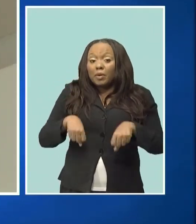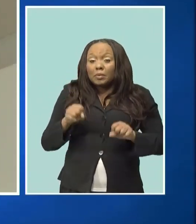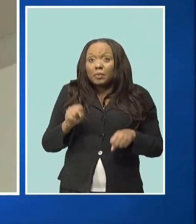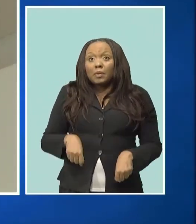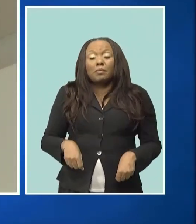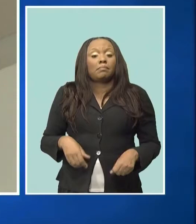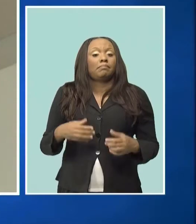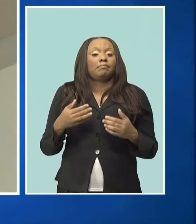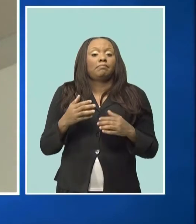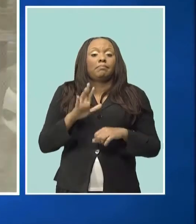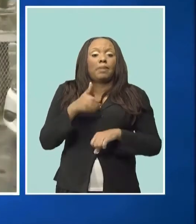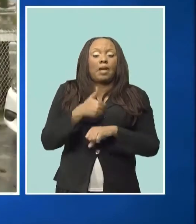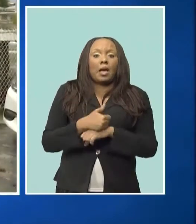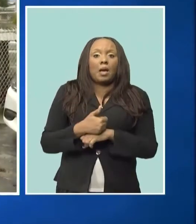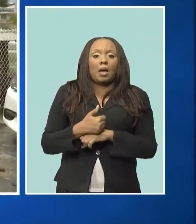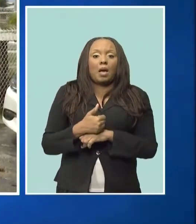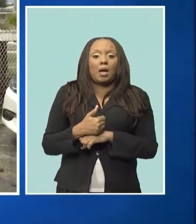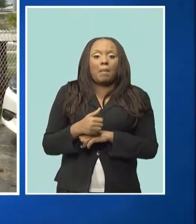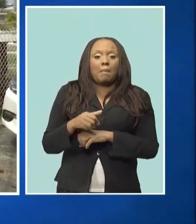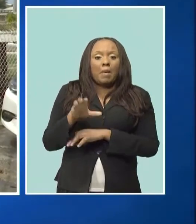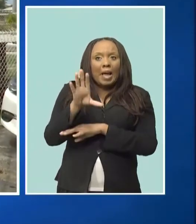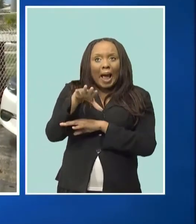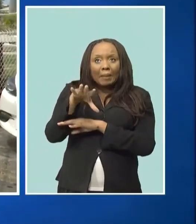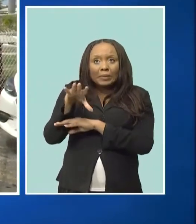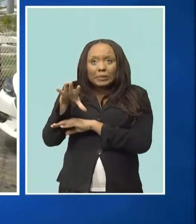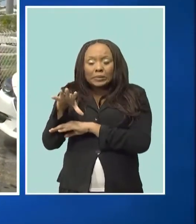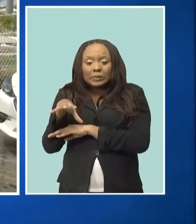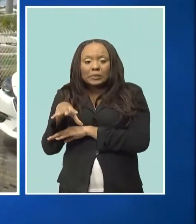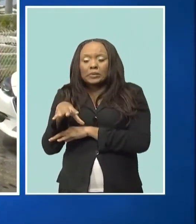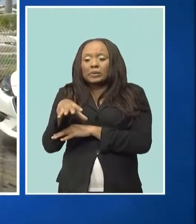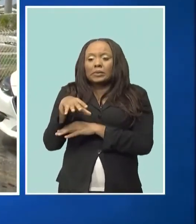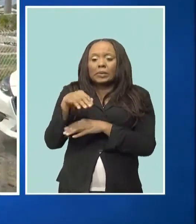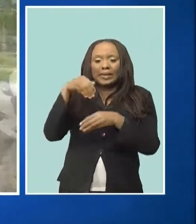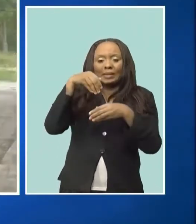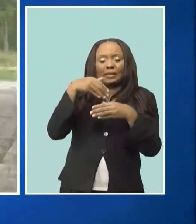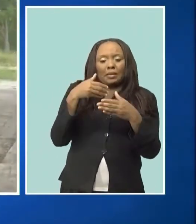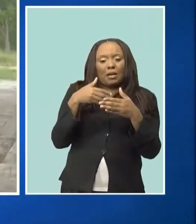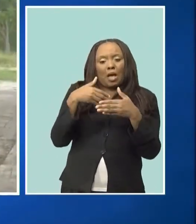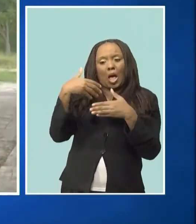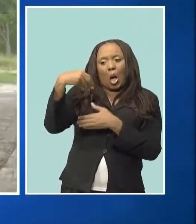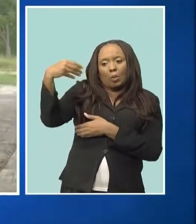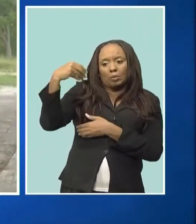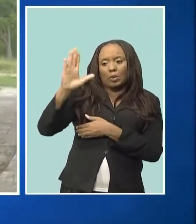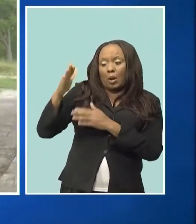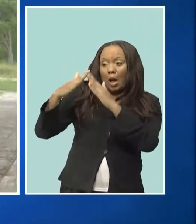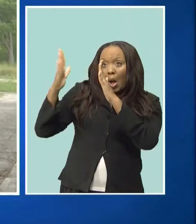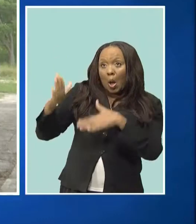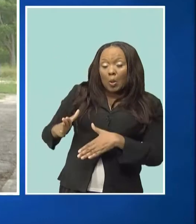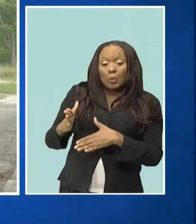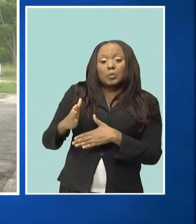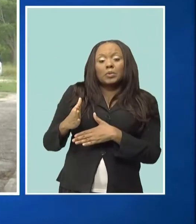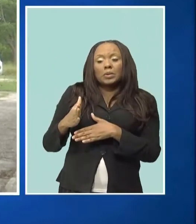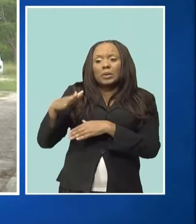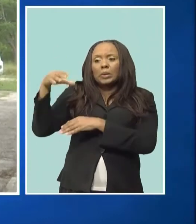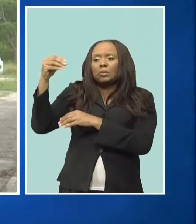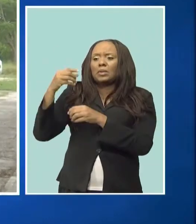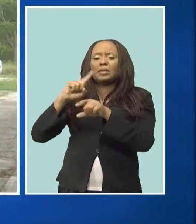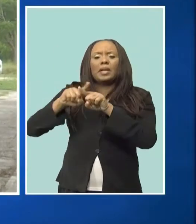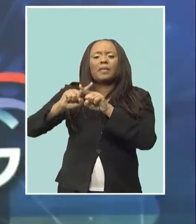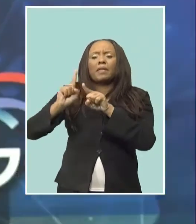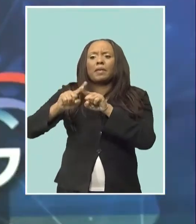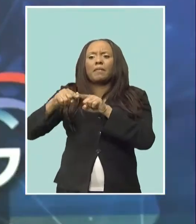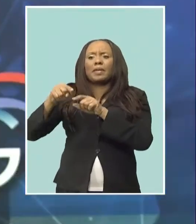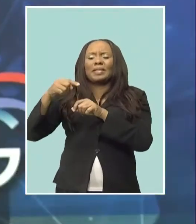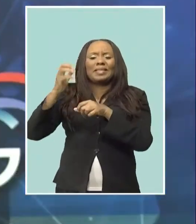and have them strategically placed to record the points of entry and exit of the property. Sharika Griffith, CBC